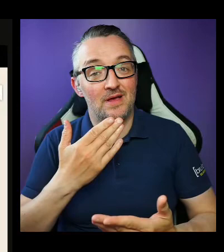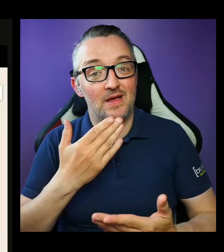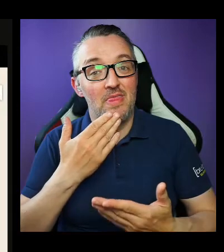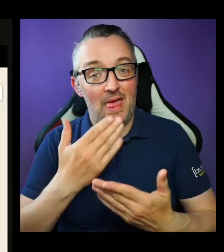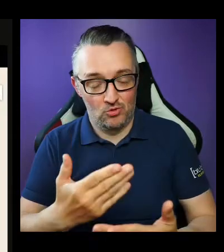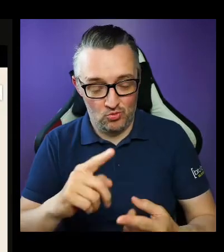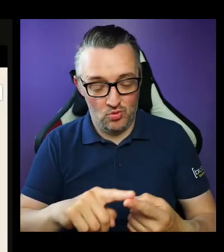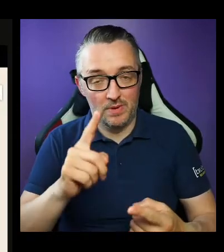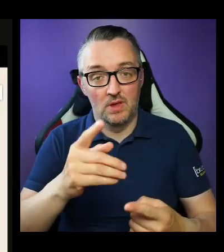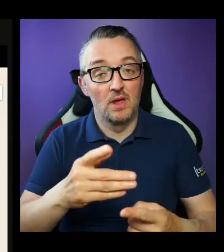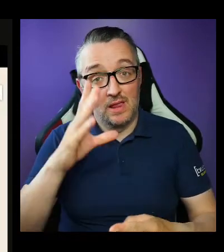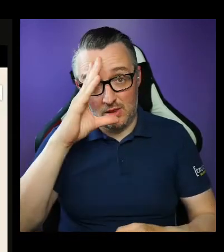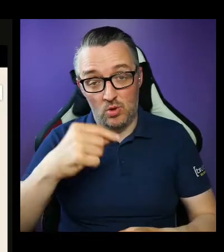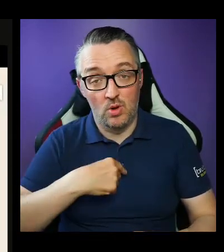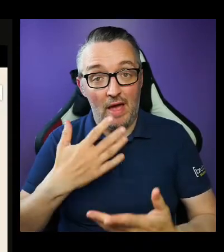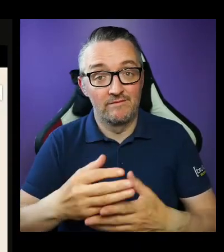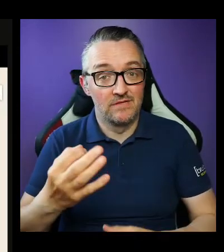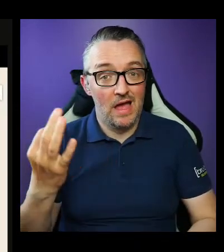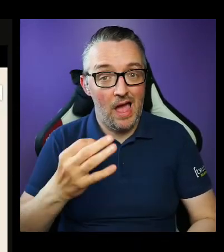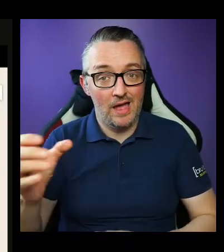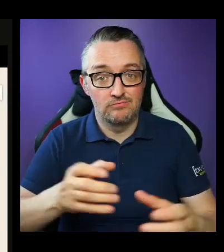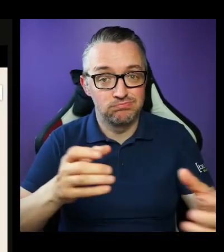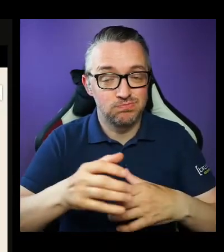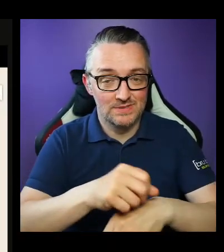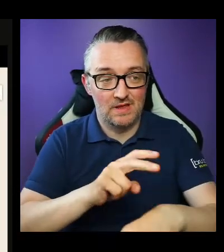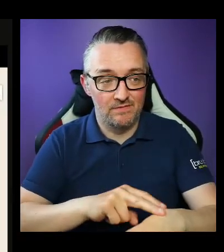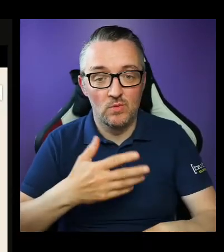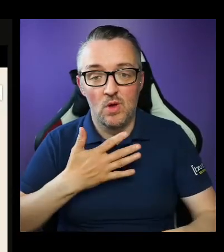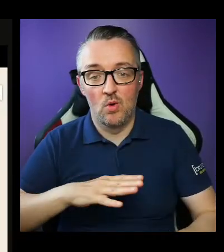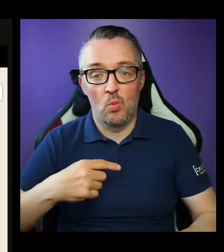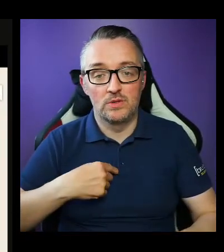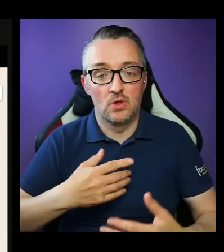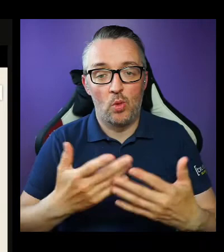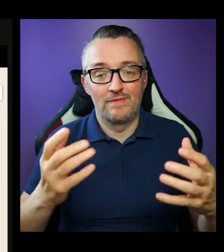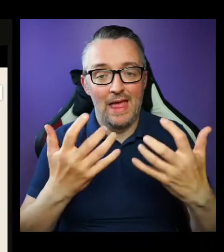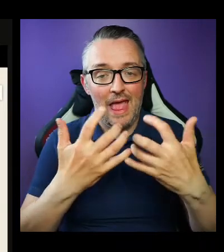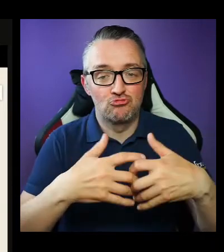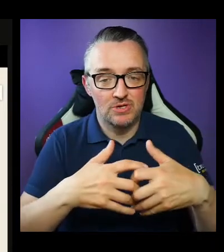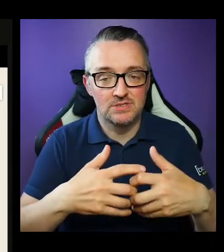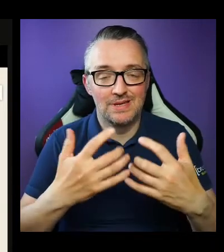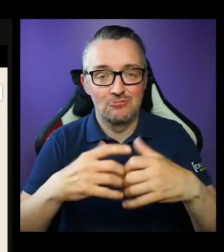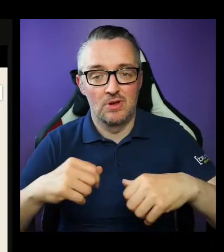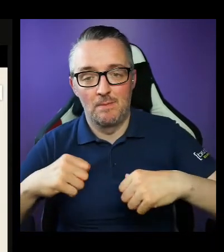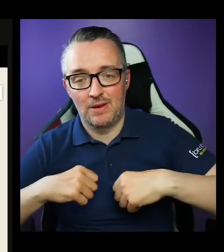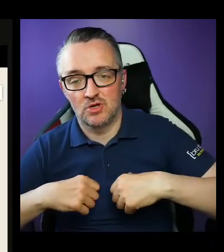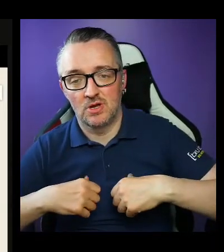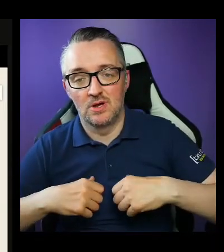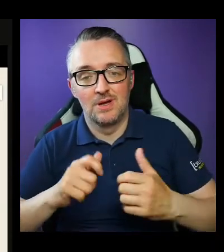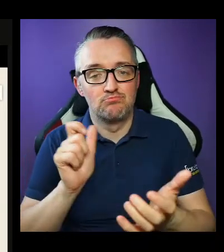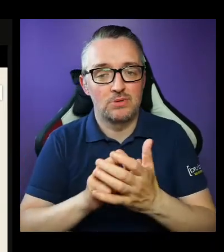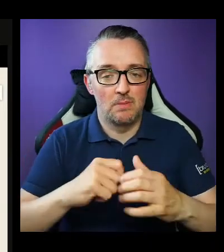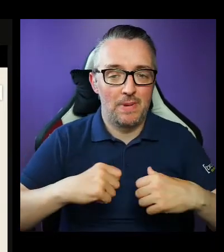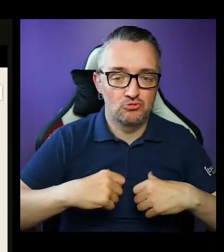questions that we are hiring at Trustpilot. We are looking for a lot of engineers, for engineer managers, product